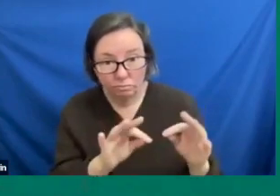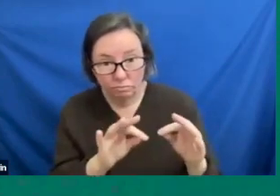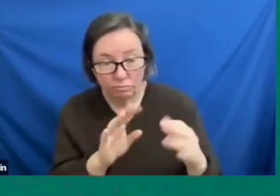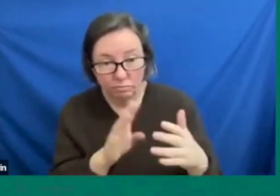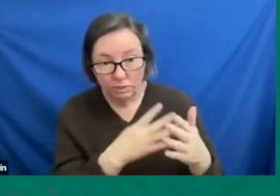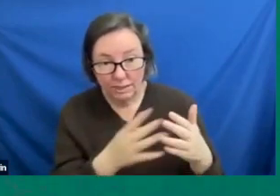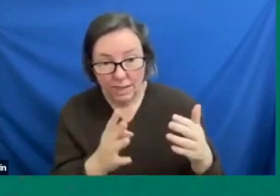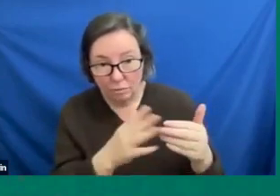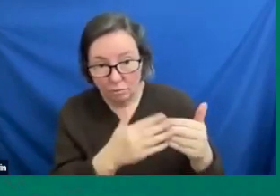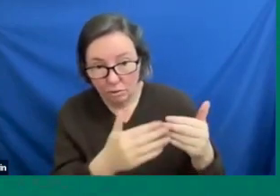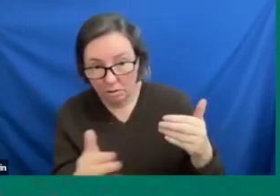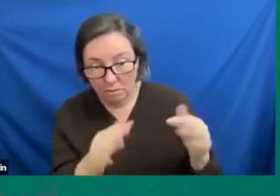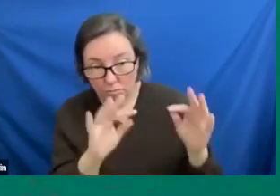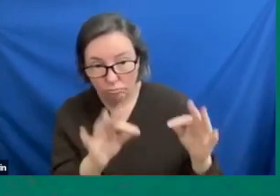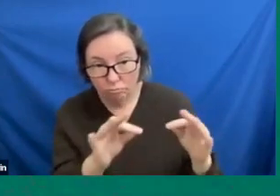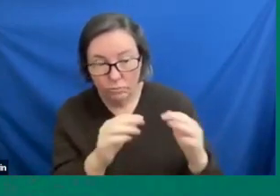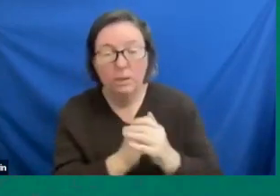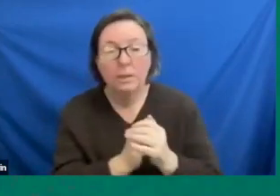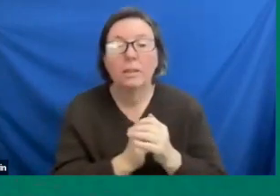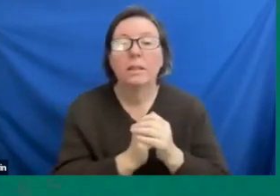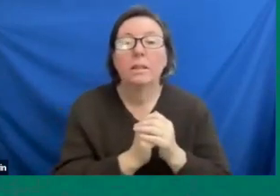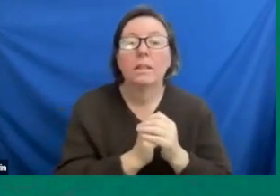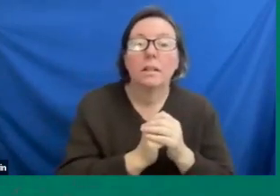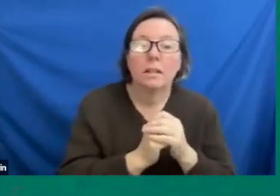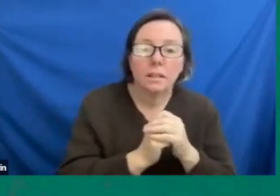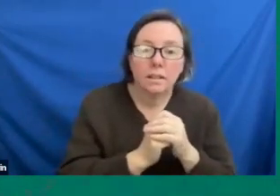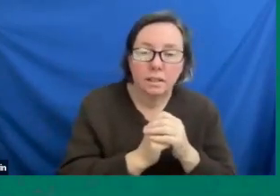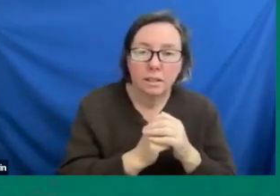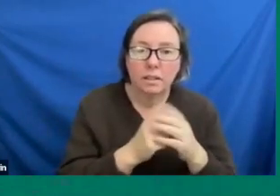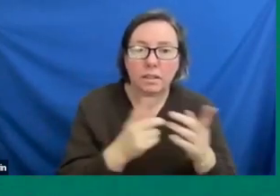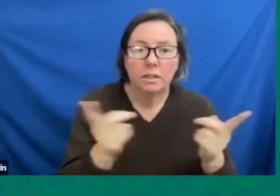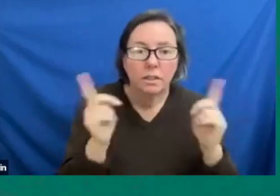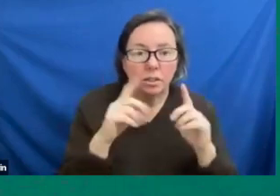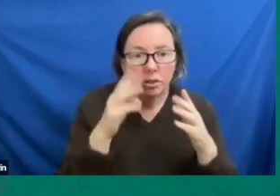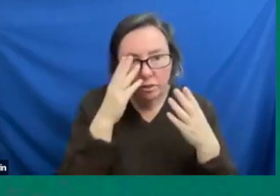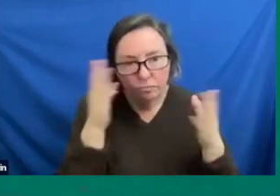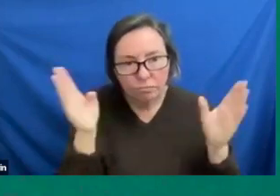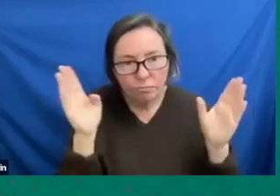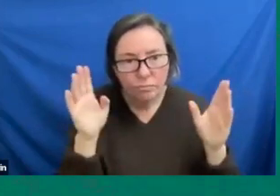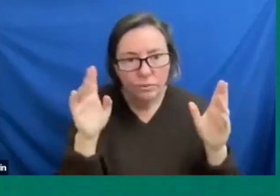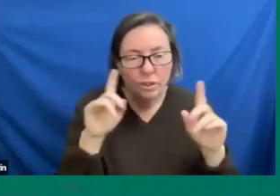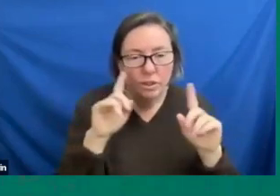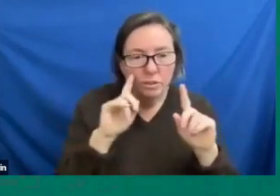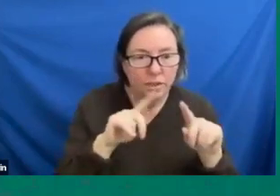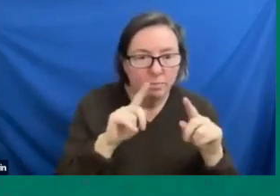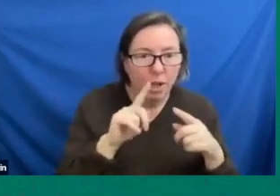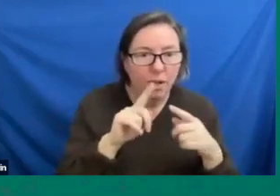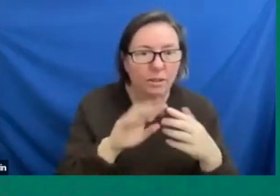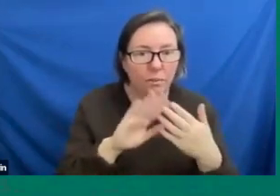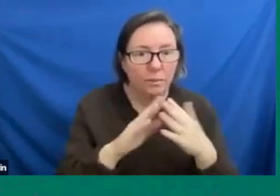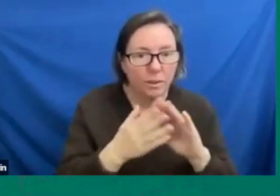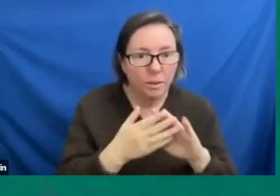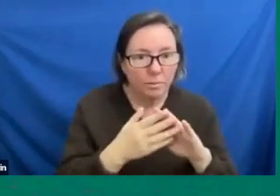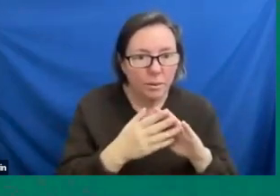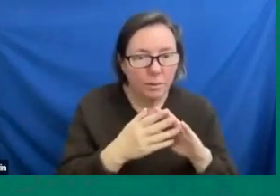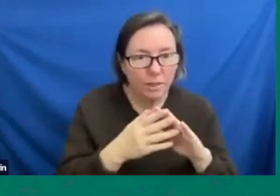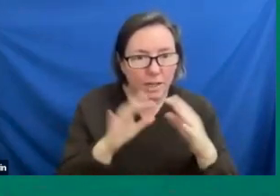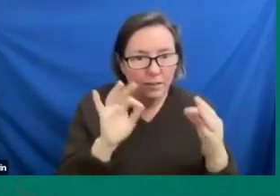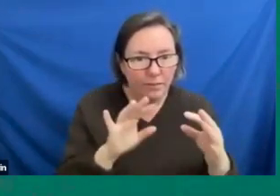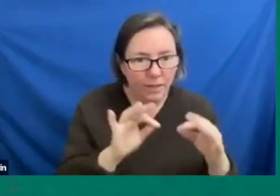Obviously, it's responsive to community input. It's thorough. I'm saying this for the record. And